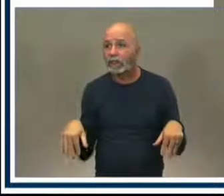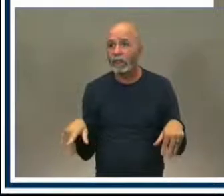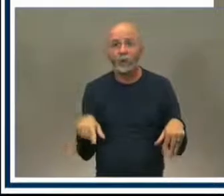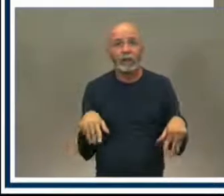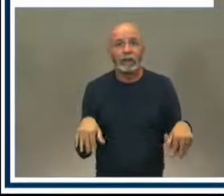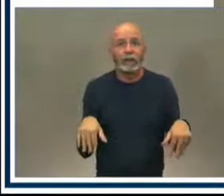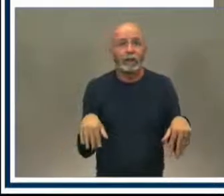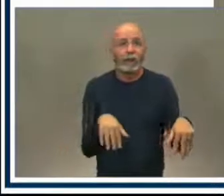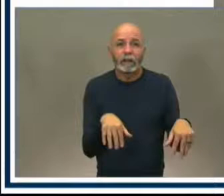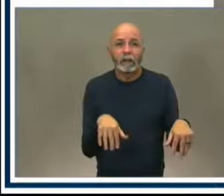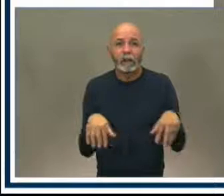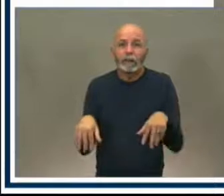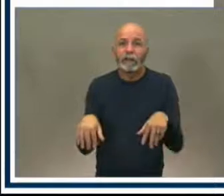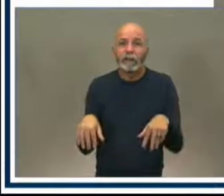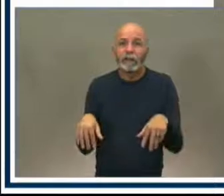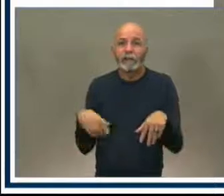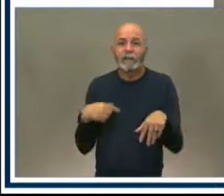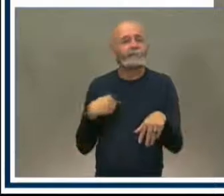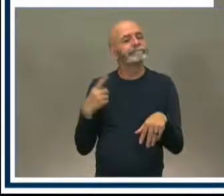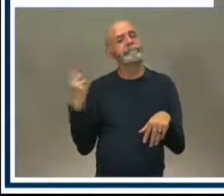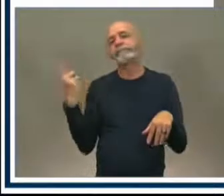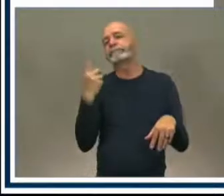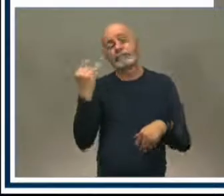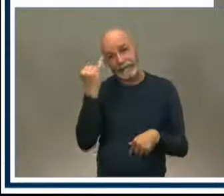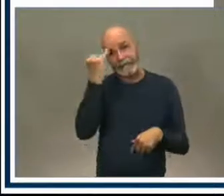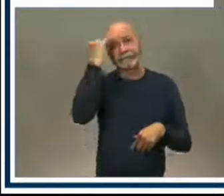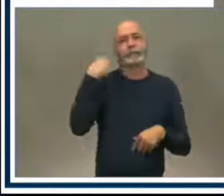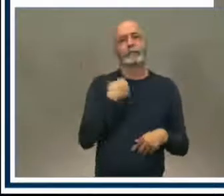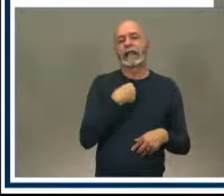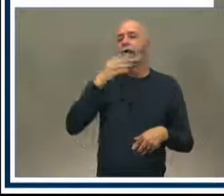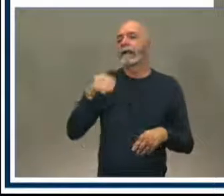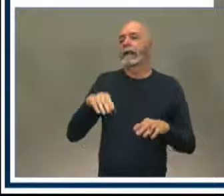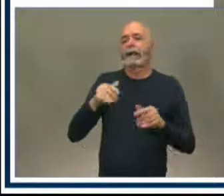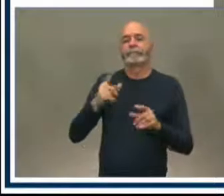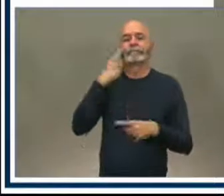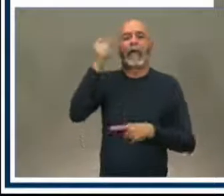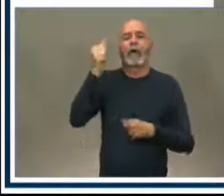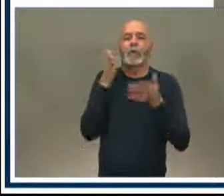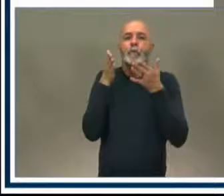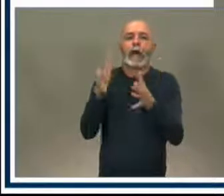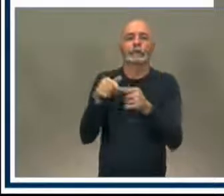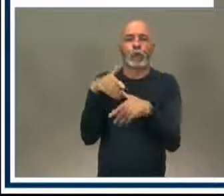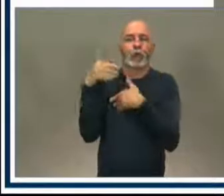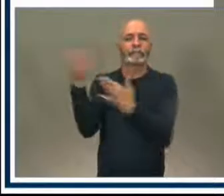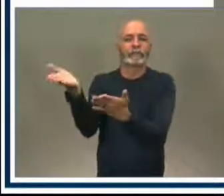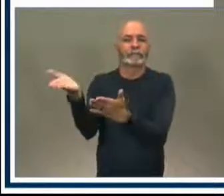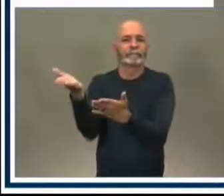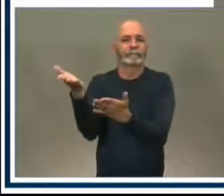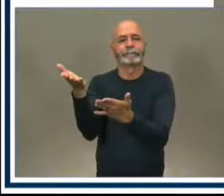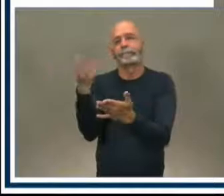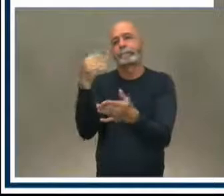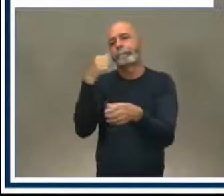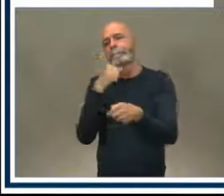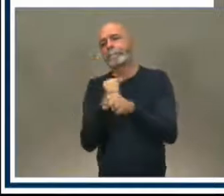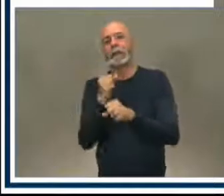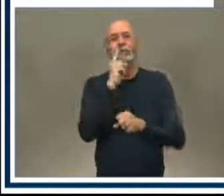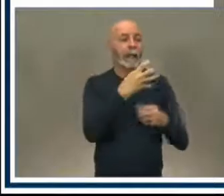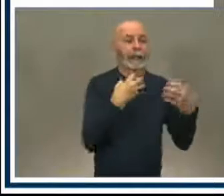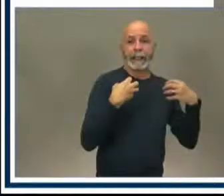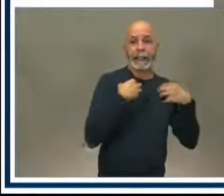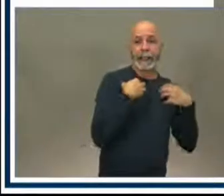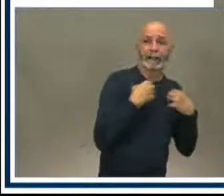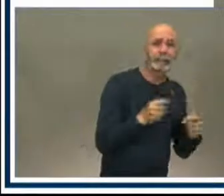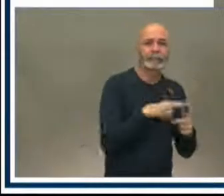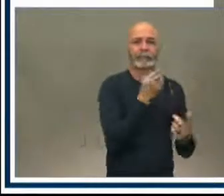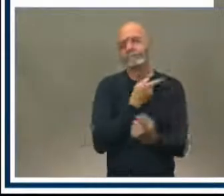tailored solutions like we've done throughout this pandemic. We'll be monitoring uptake, and local public health will work closely with the school